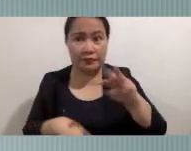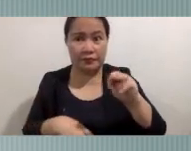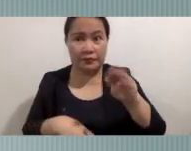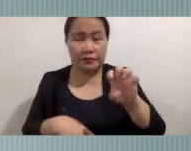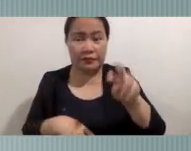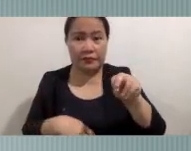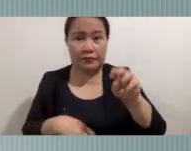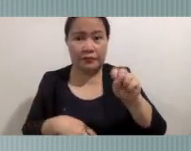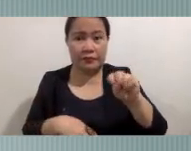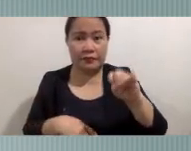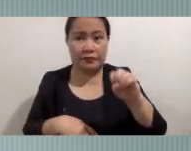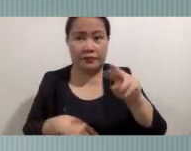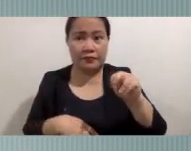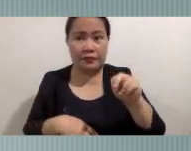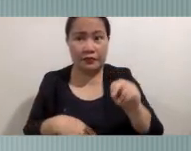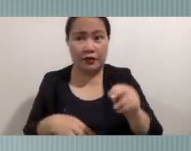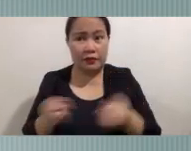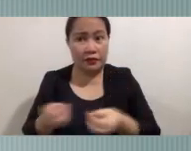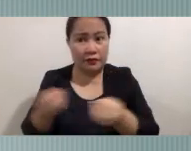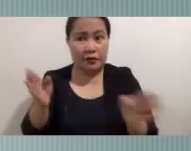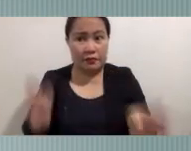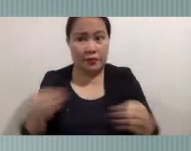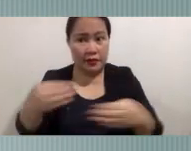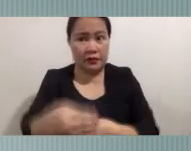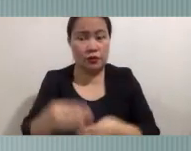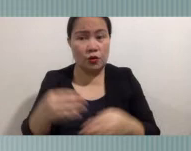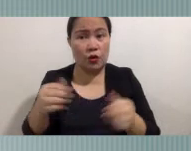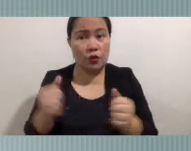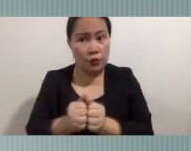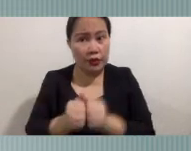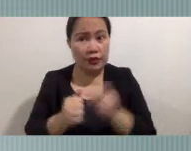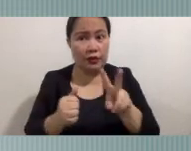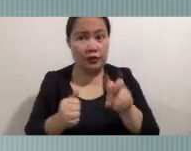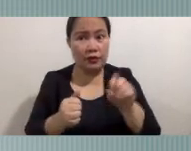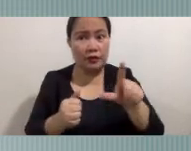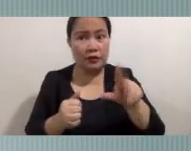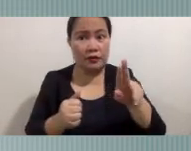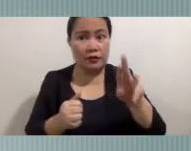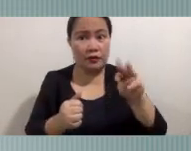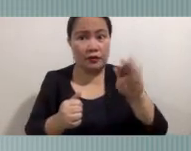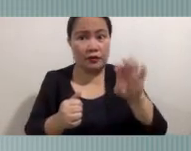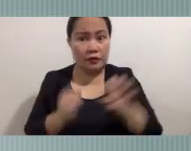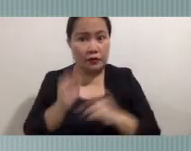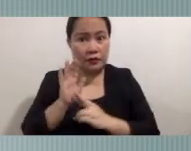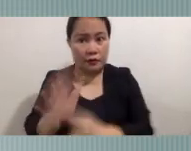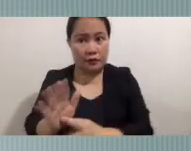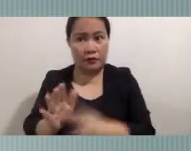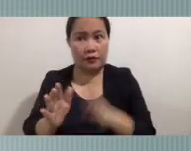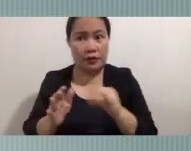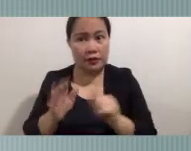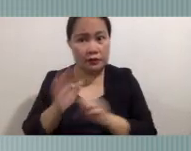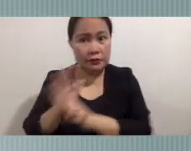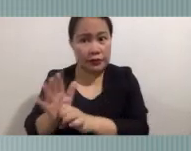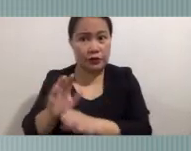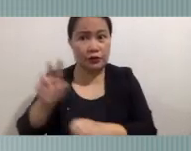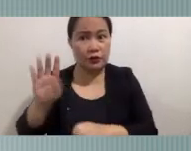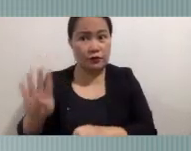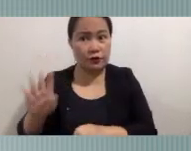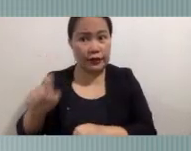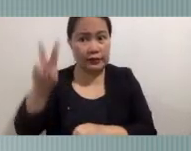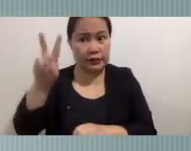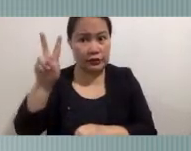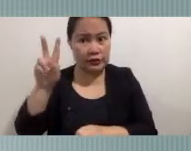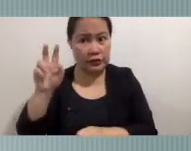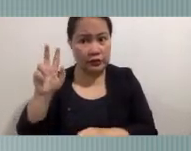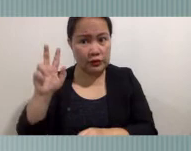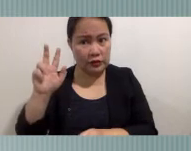with volume represented by the expression 4x cubed plus 16x squared minus 48x.